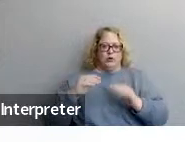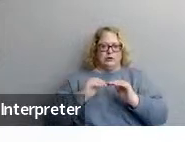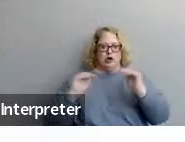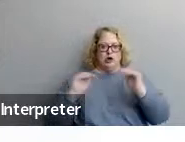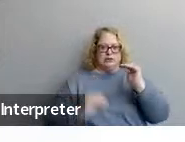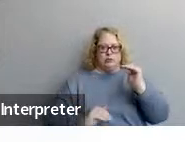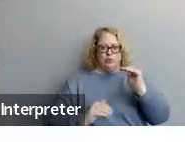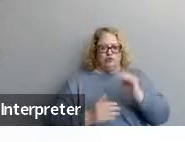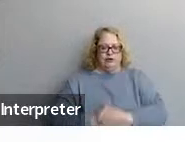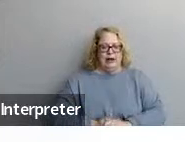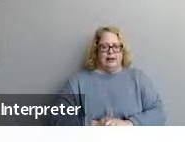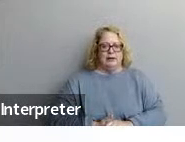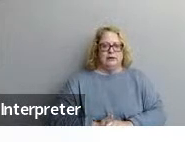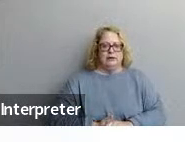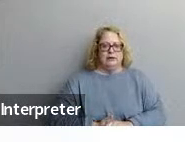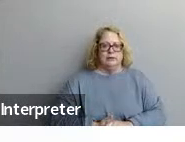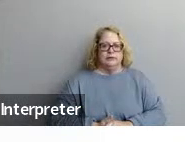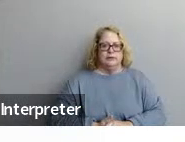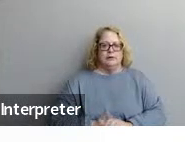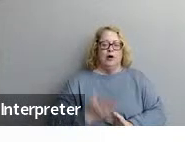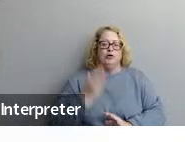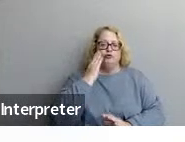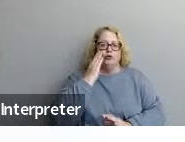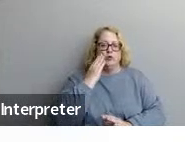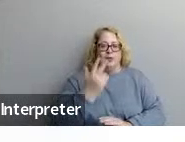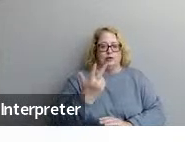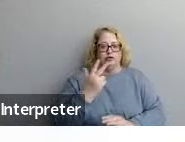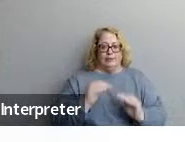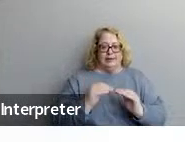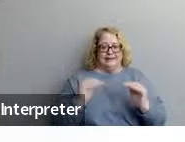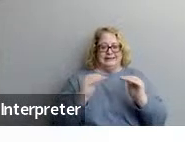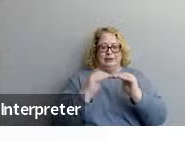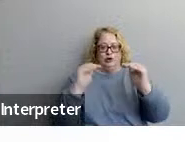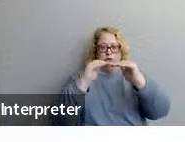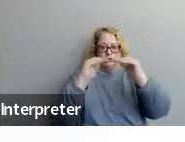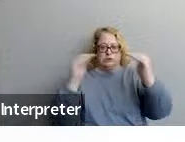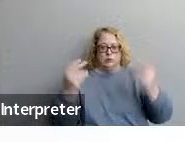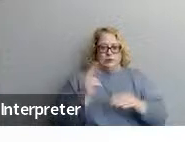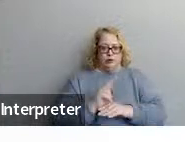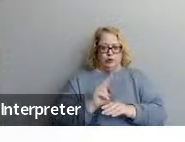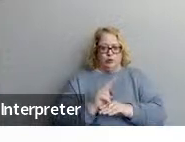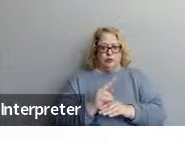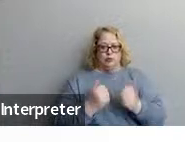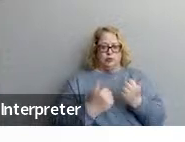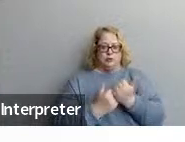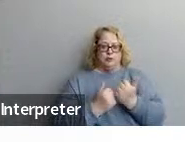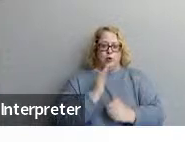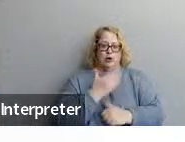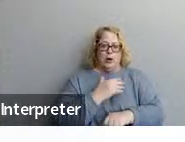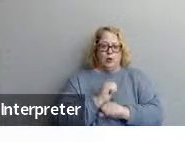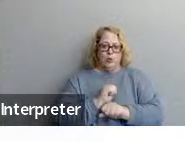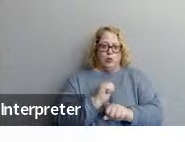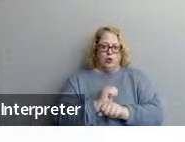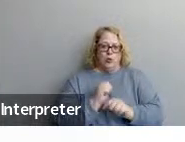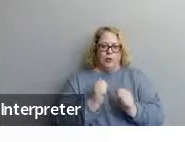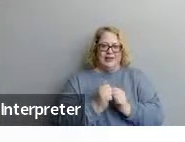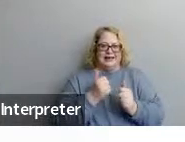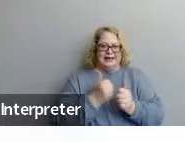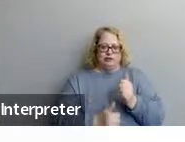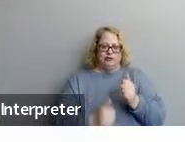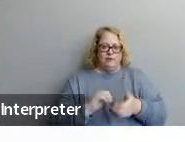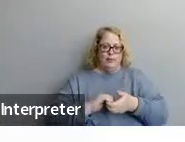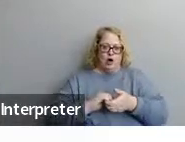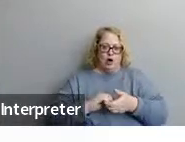slide. As you know, there are three tiers that we use to support our work and efforts with each of our